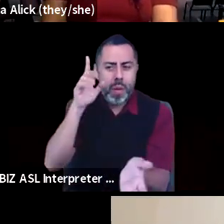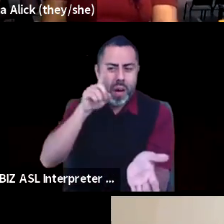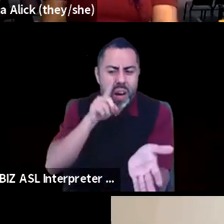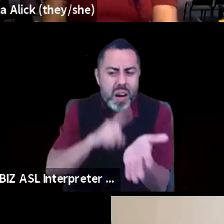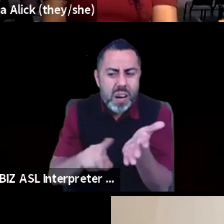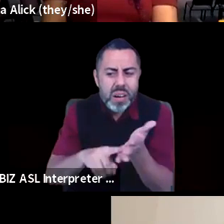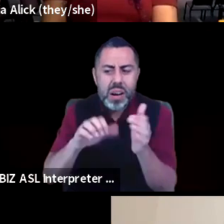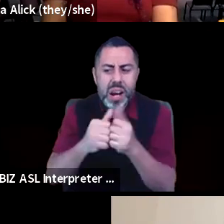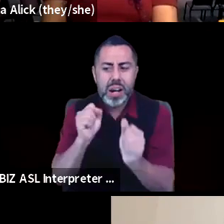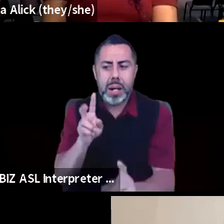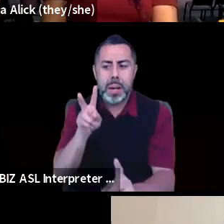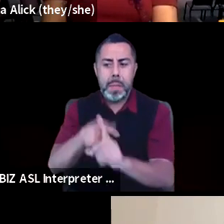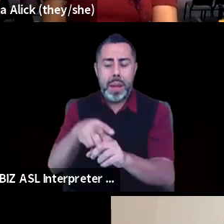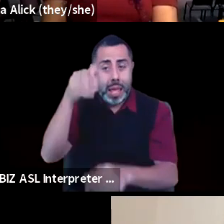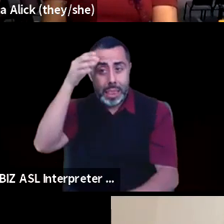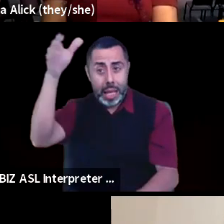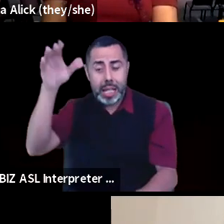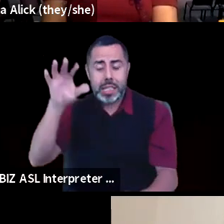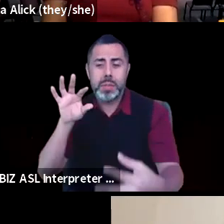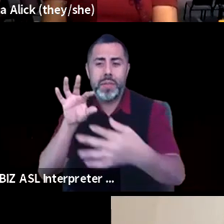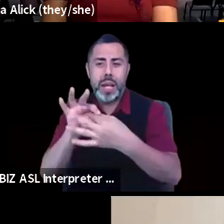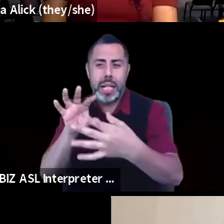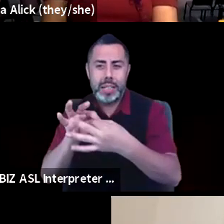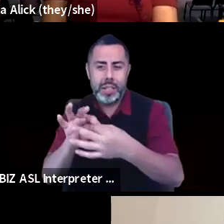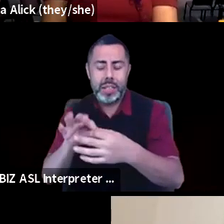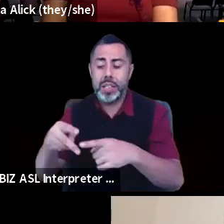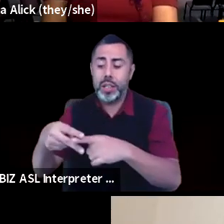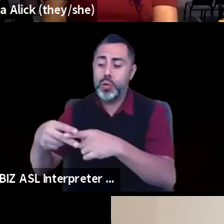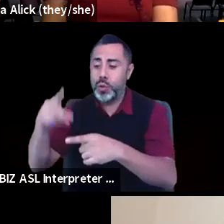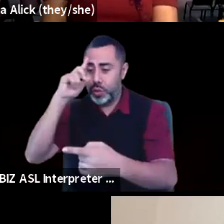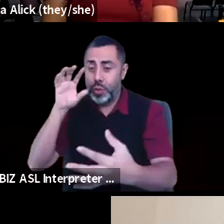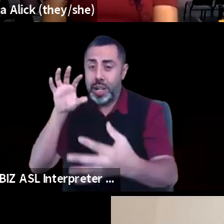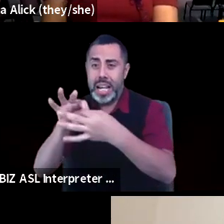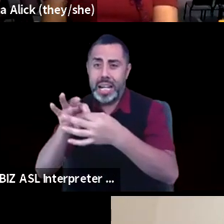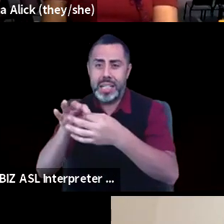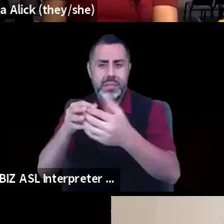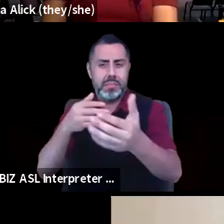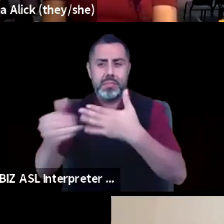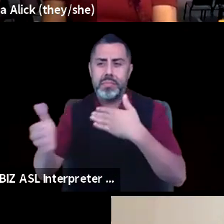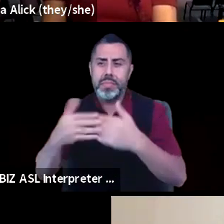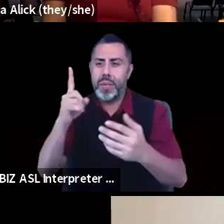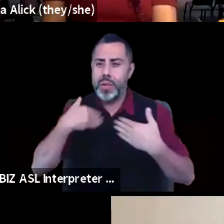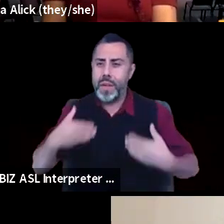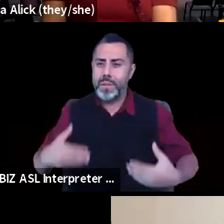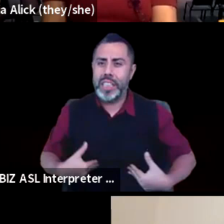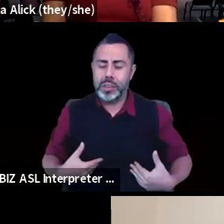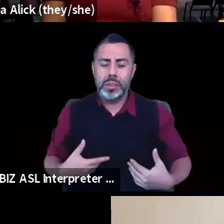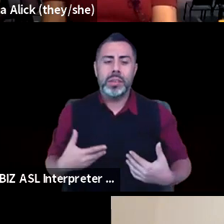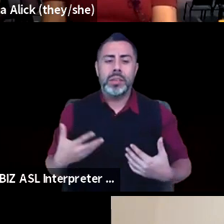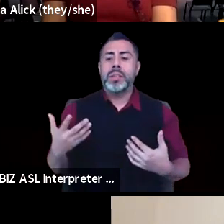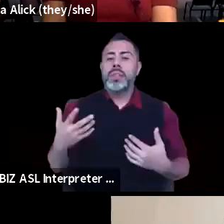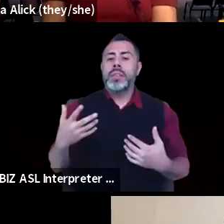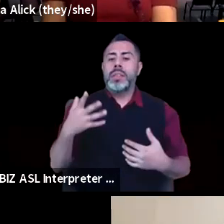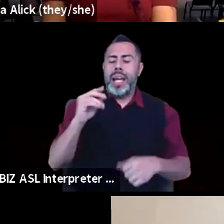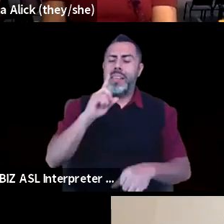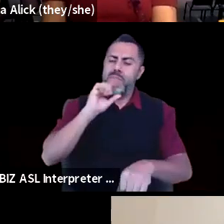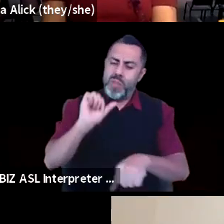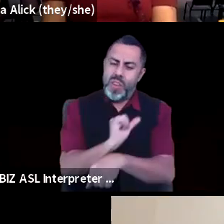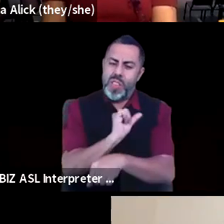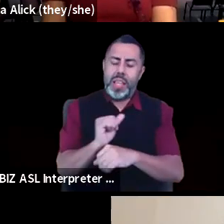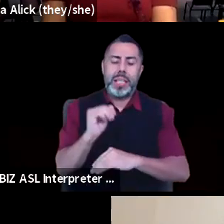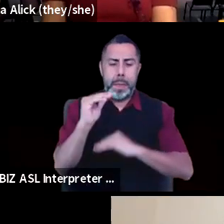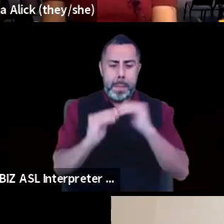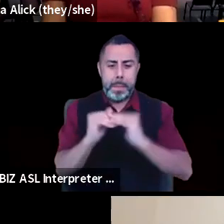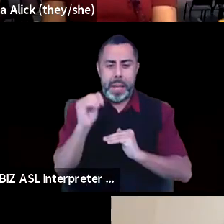of connectivity, tools for connections across physical boundaries and authentic community building to your practice